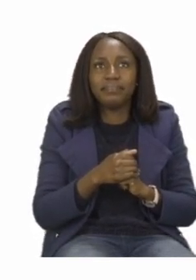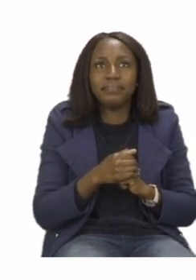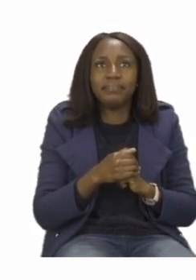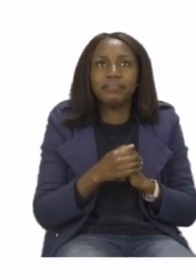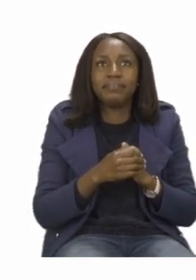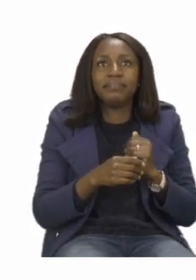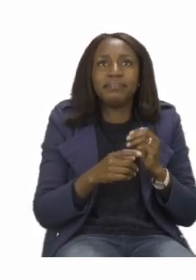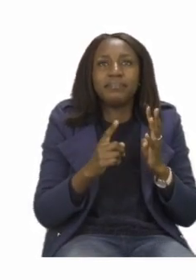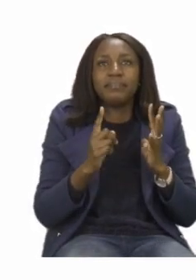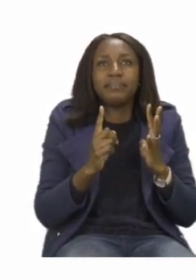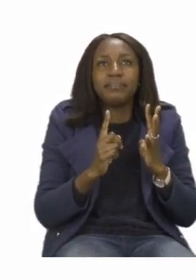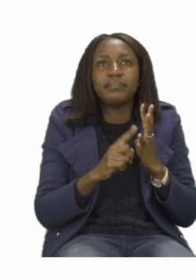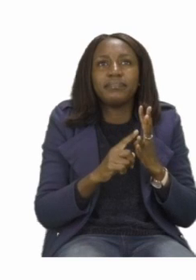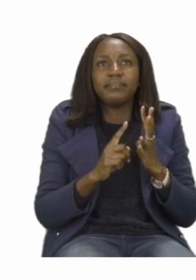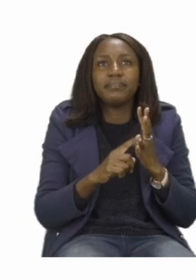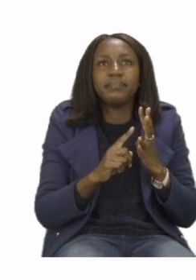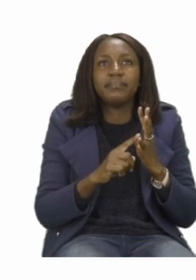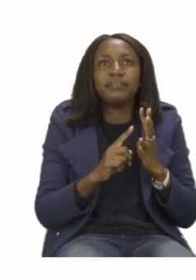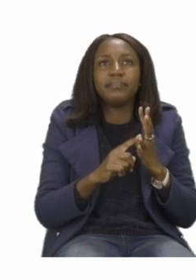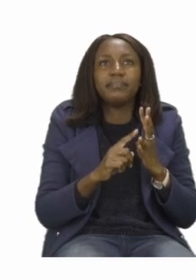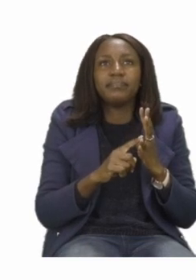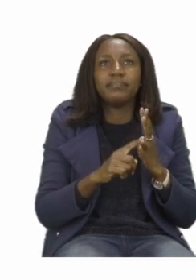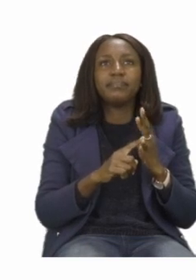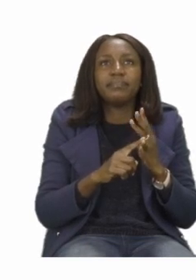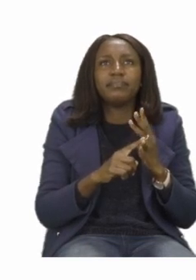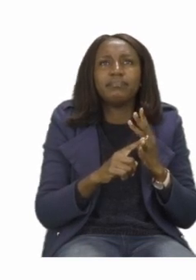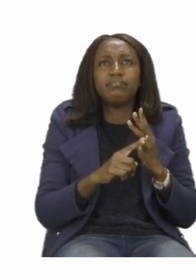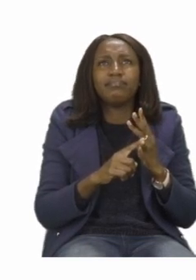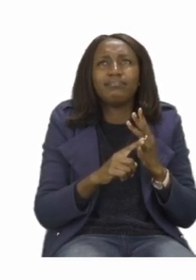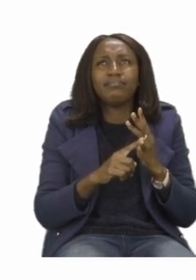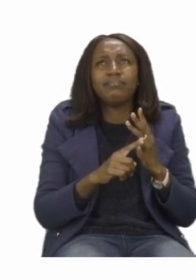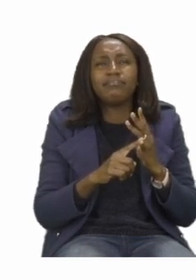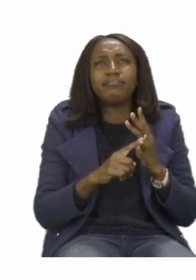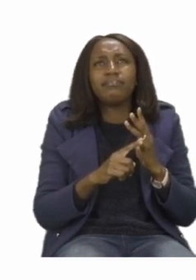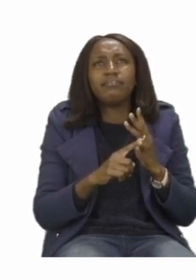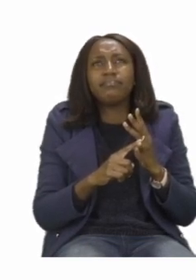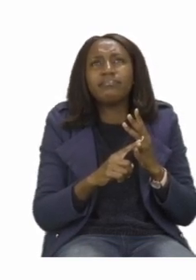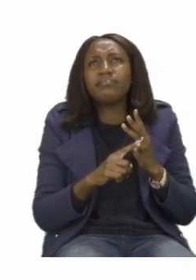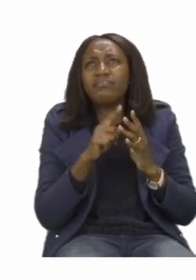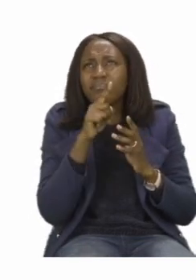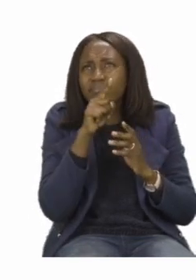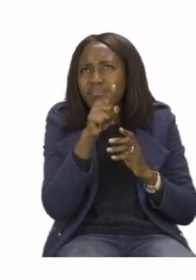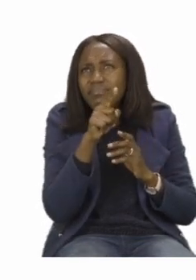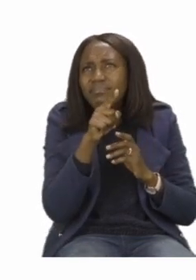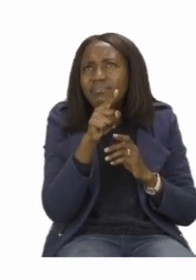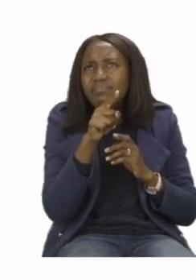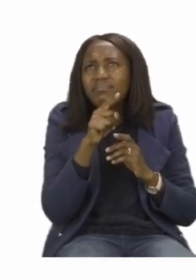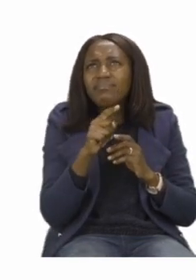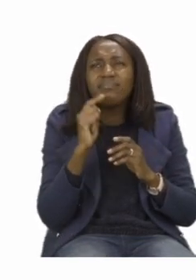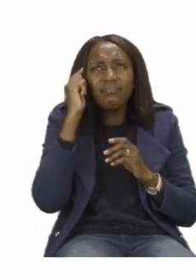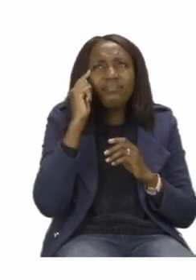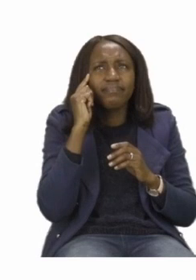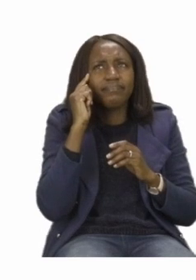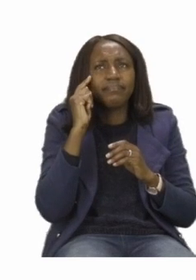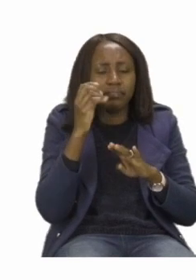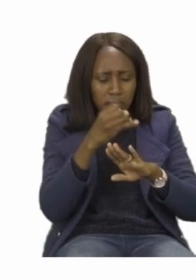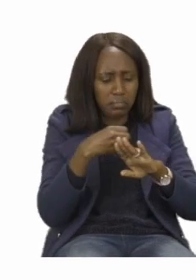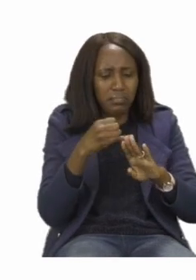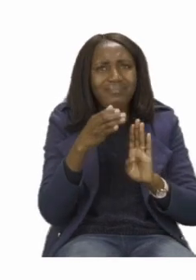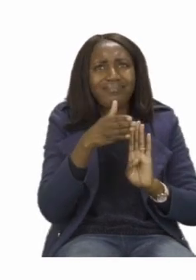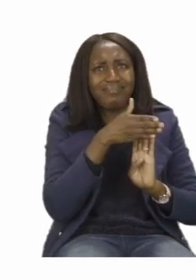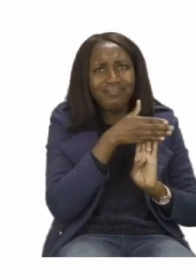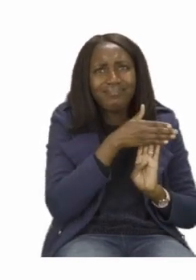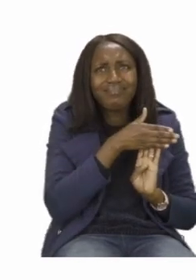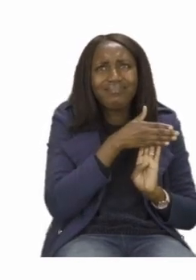you? Number 4 says, why do you think these places can be